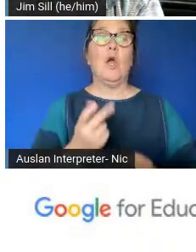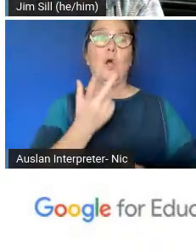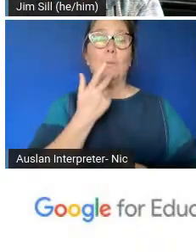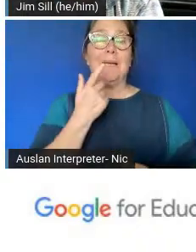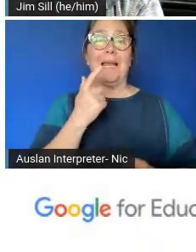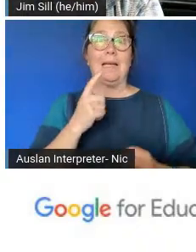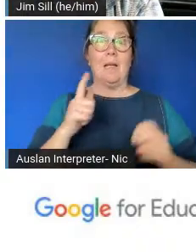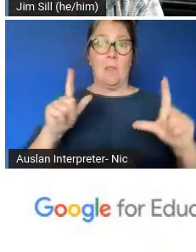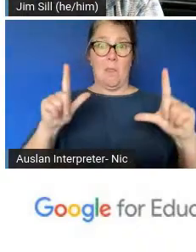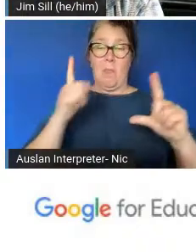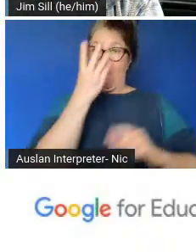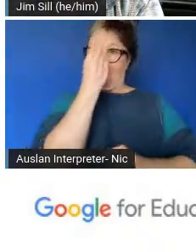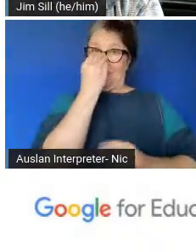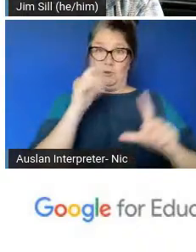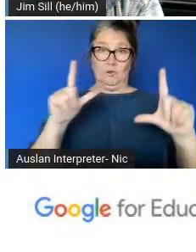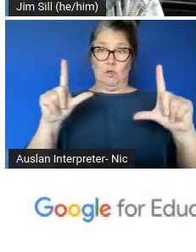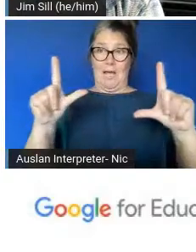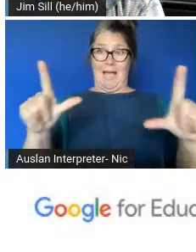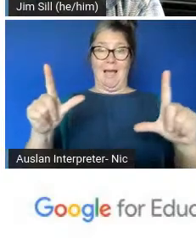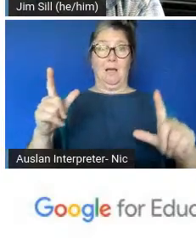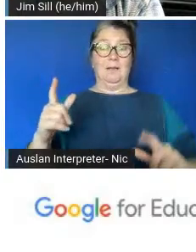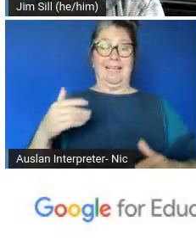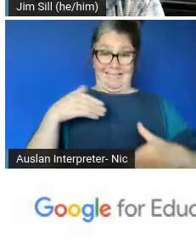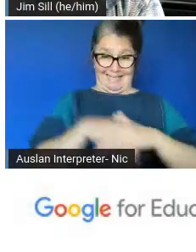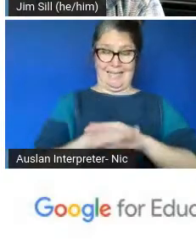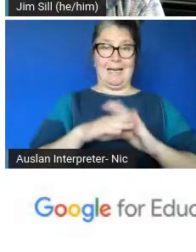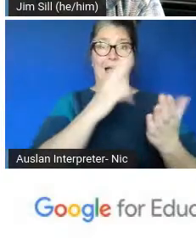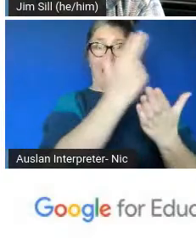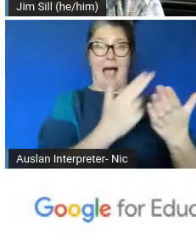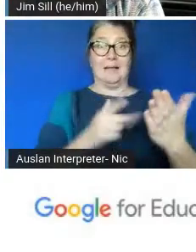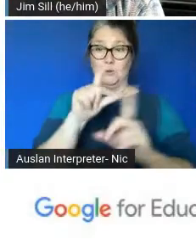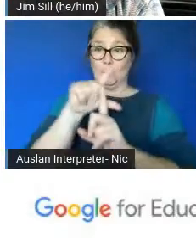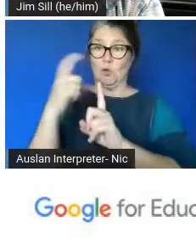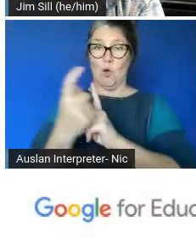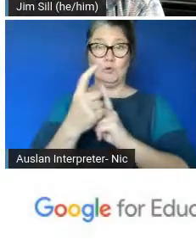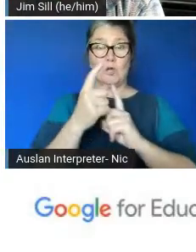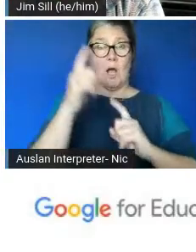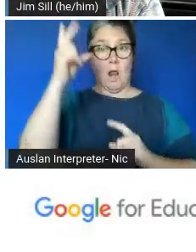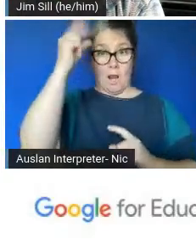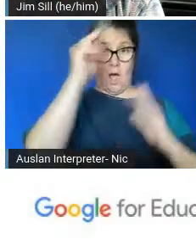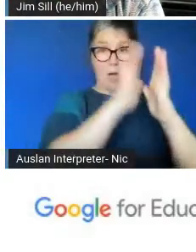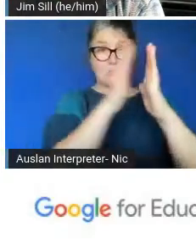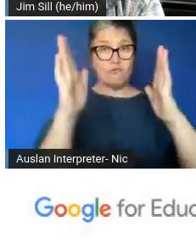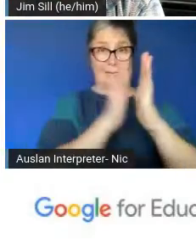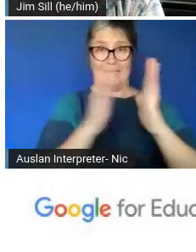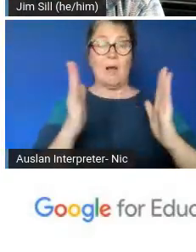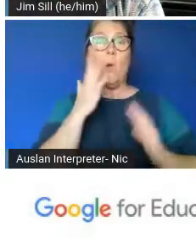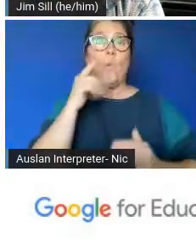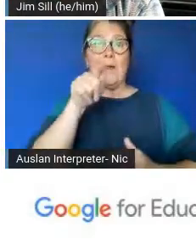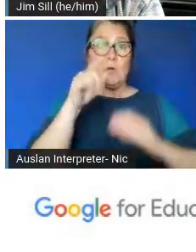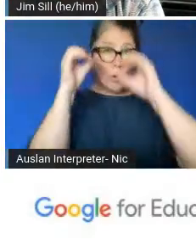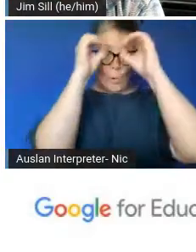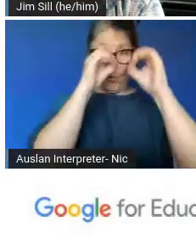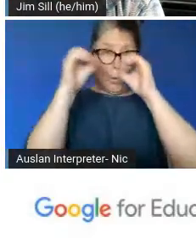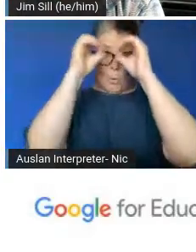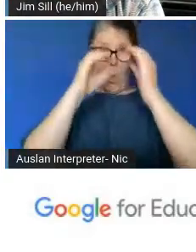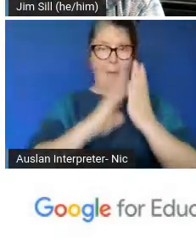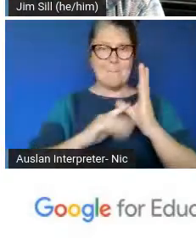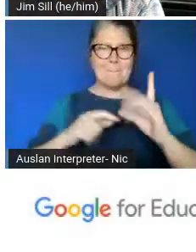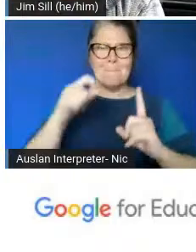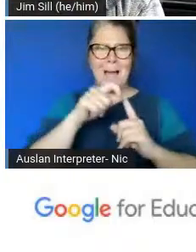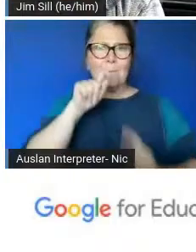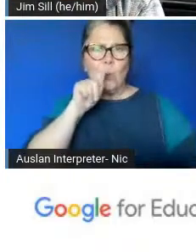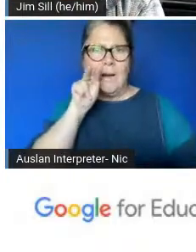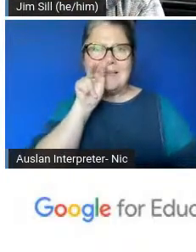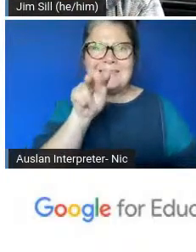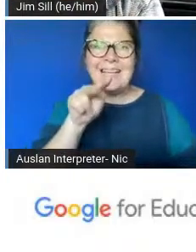and culture library, then when you're walking around in Google Maps, you'll actually see a little button to click on it and enter